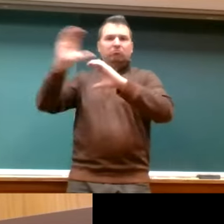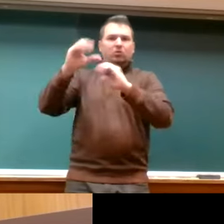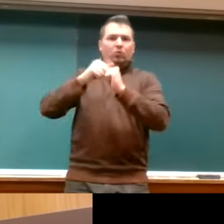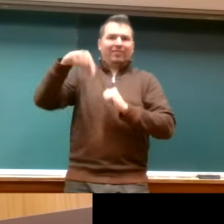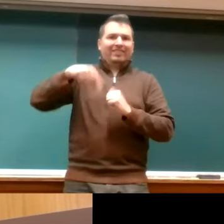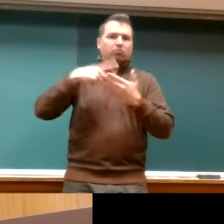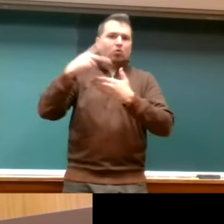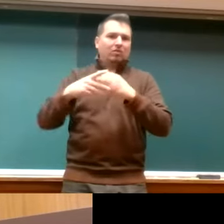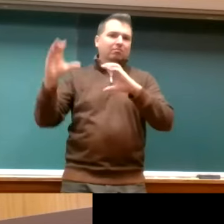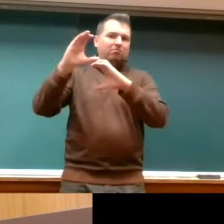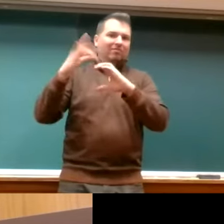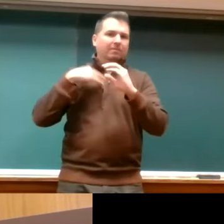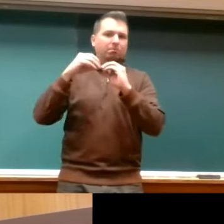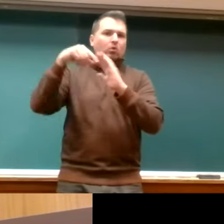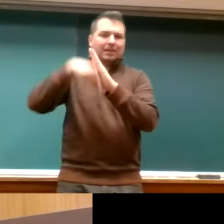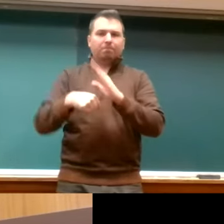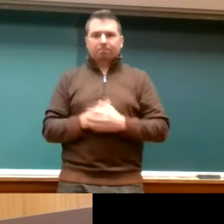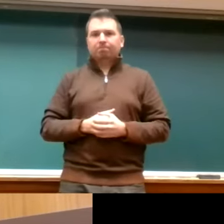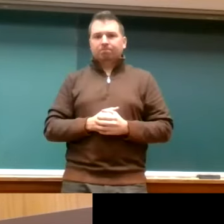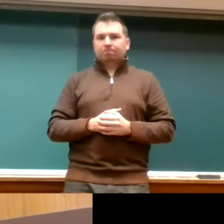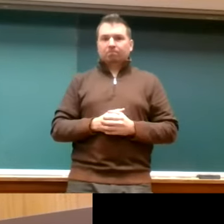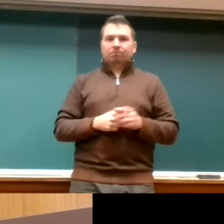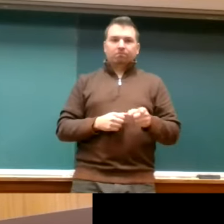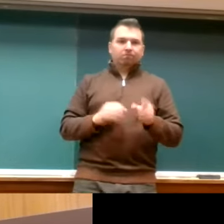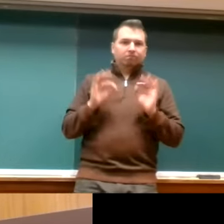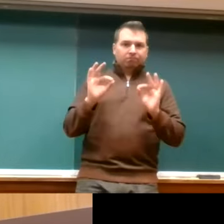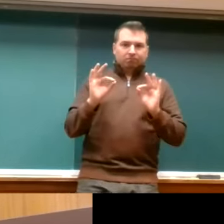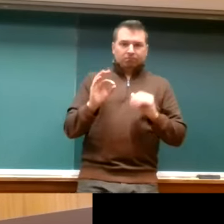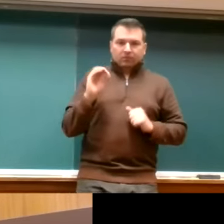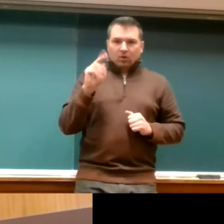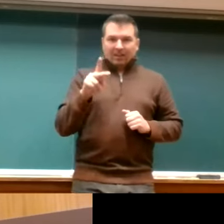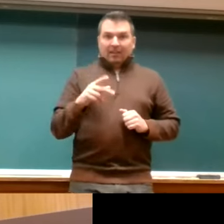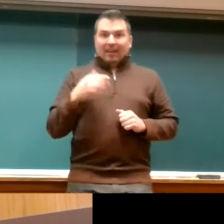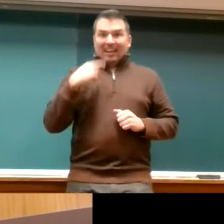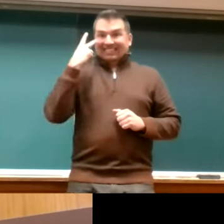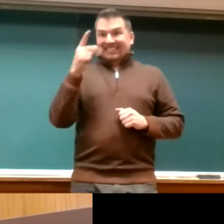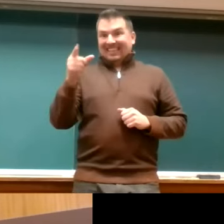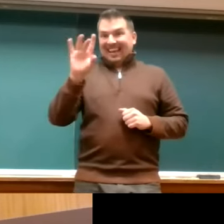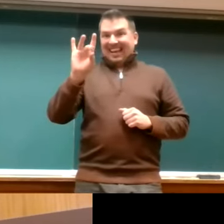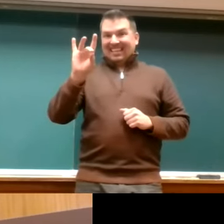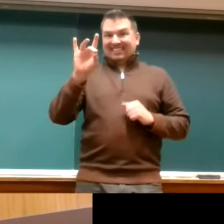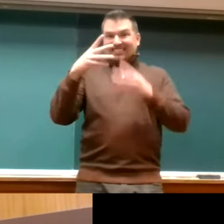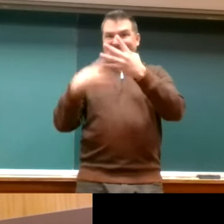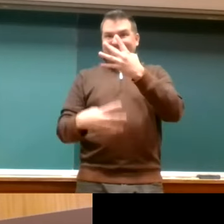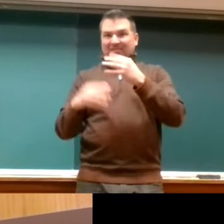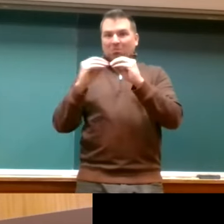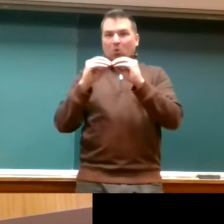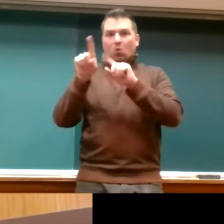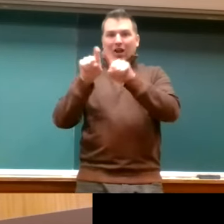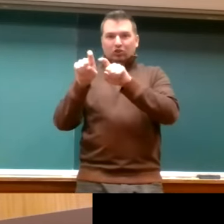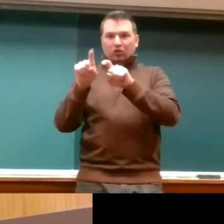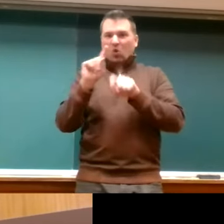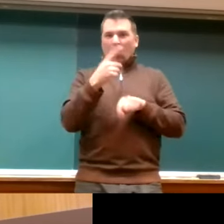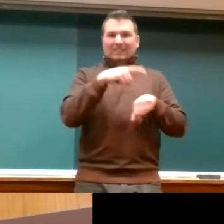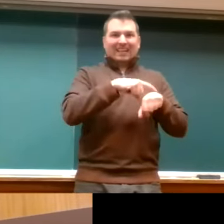Wow. Okay. So we only have a couple minutes left, and there are 8 questions. Obviously, we're not going to get to them. So